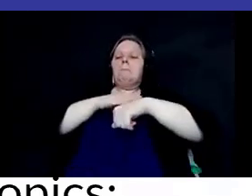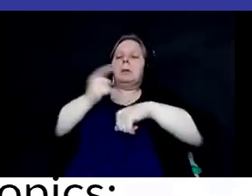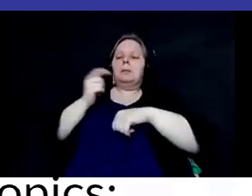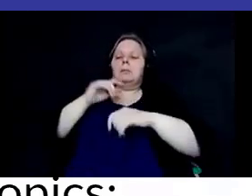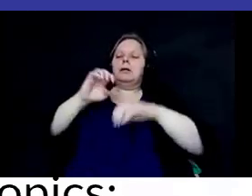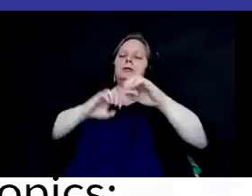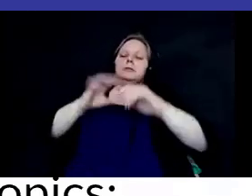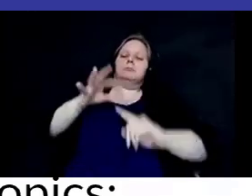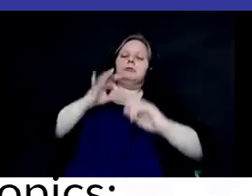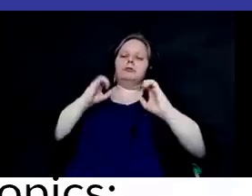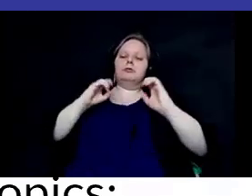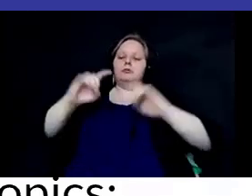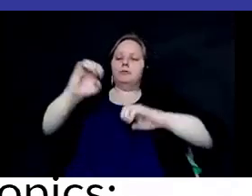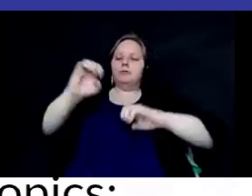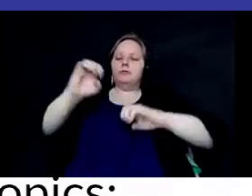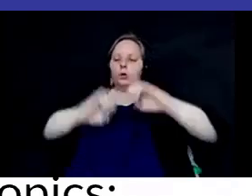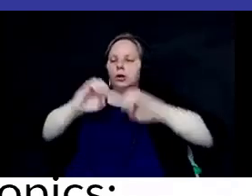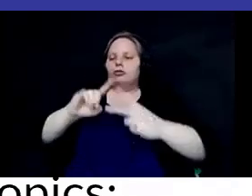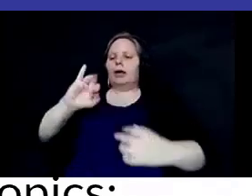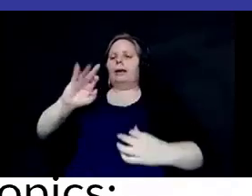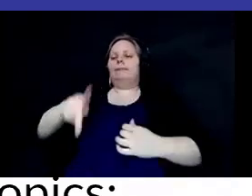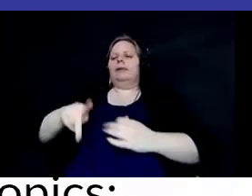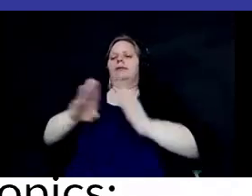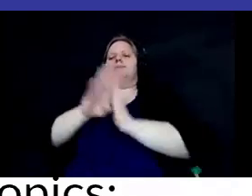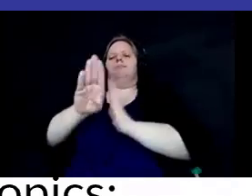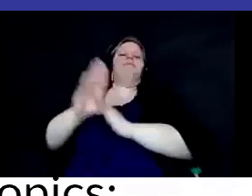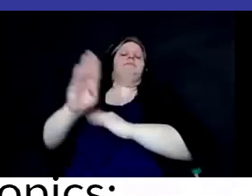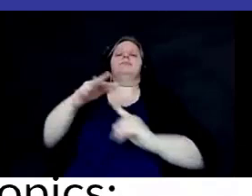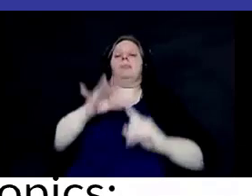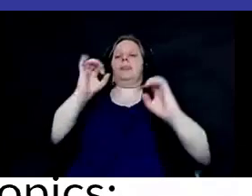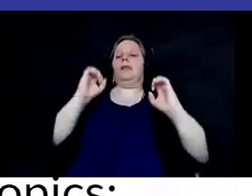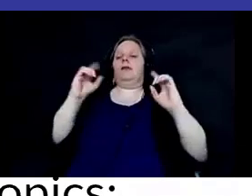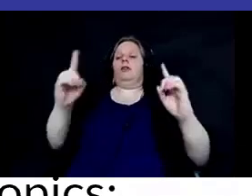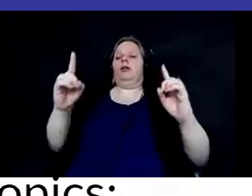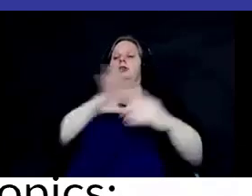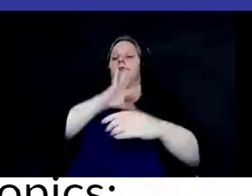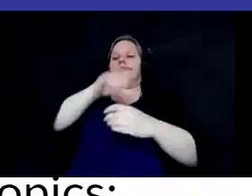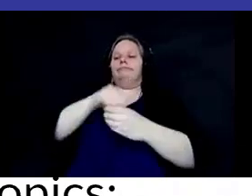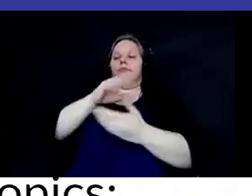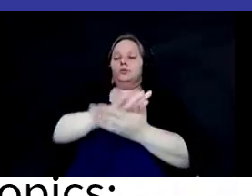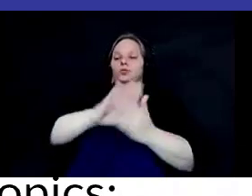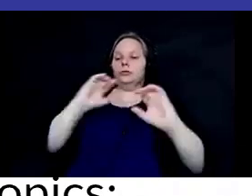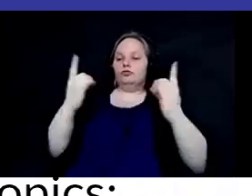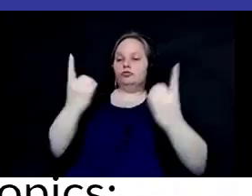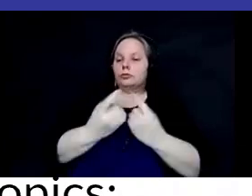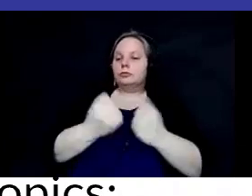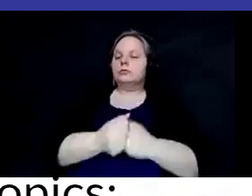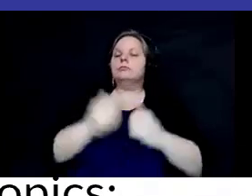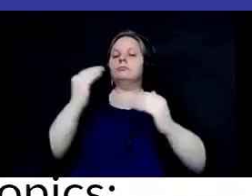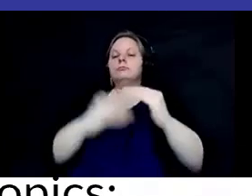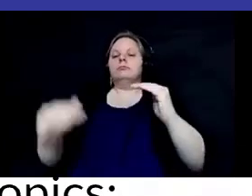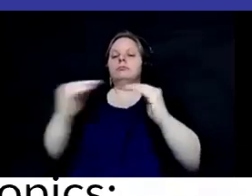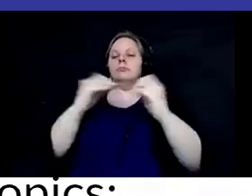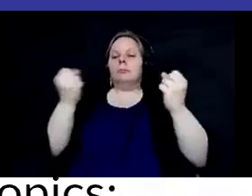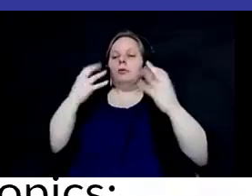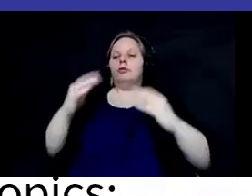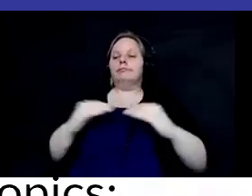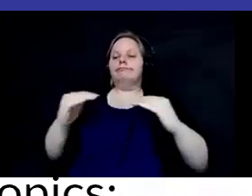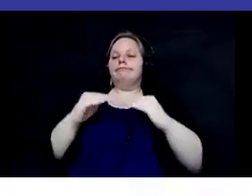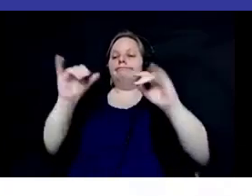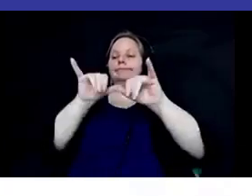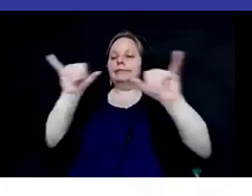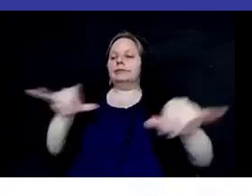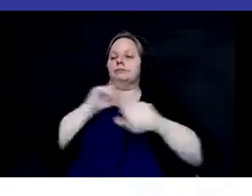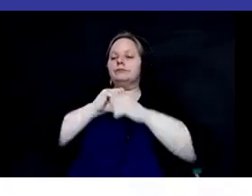IEP development, special education within an school district's equitable multi-level system of support, and then